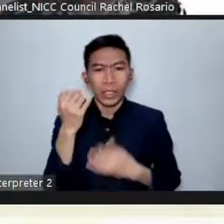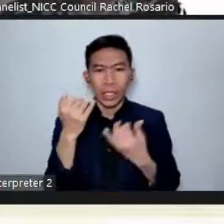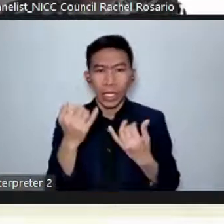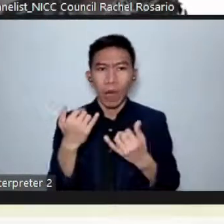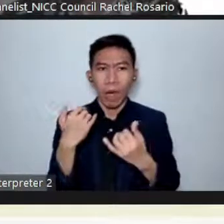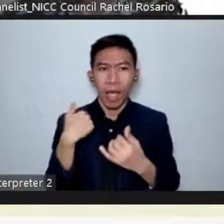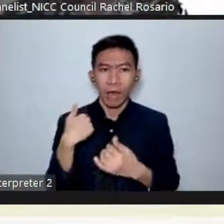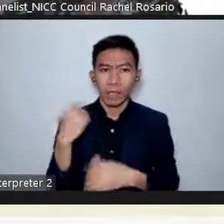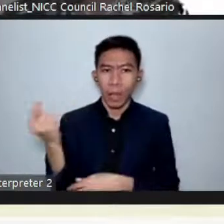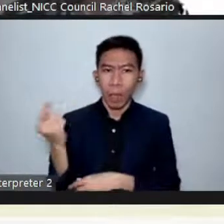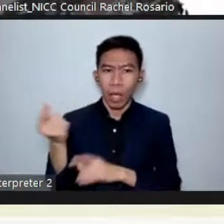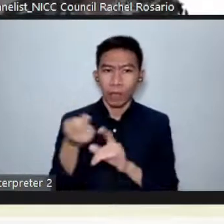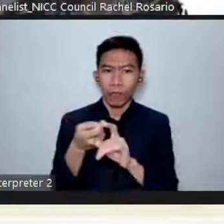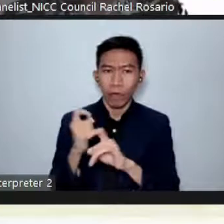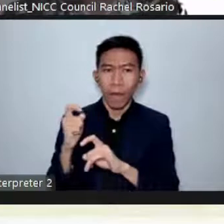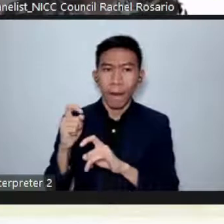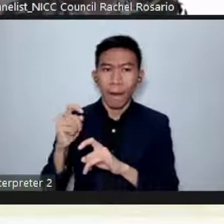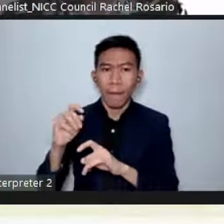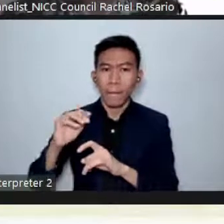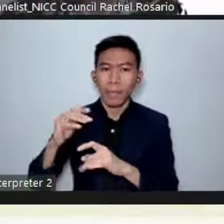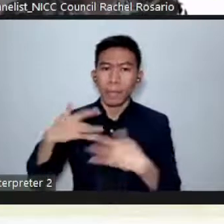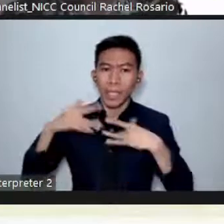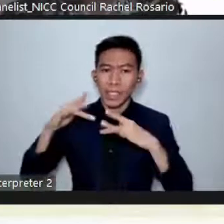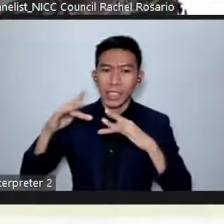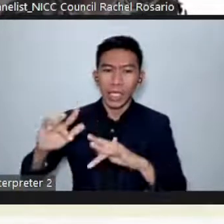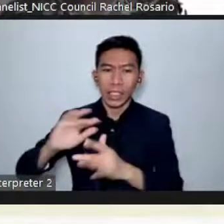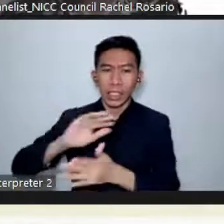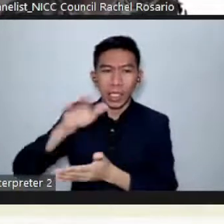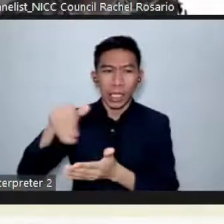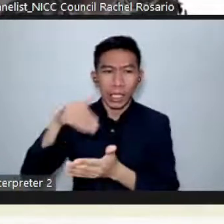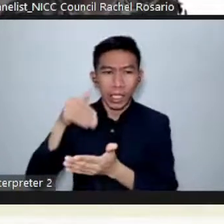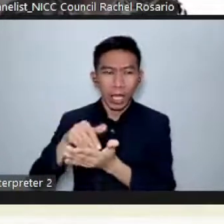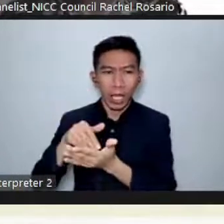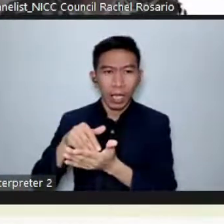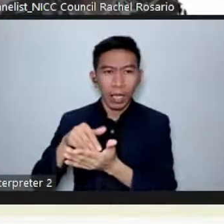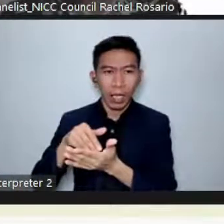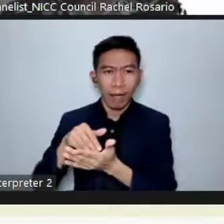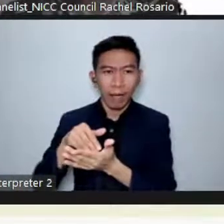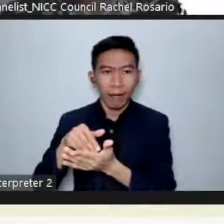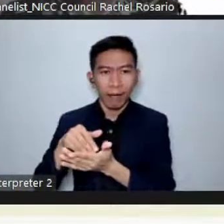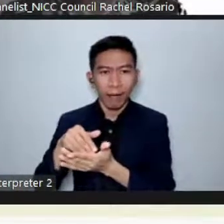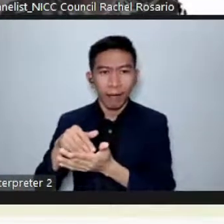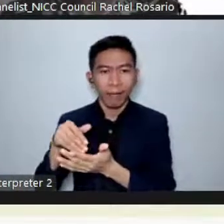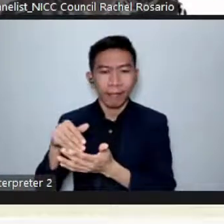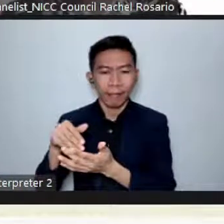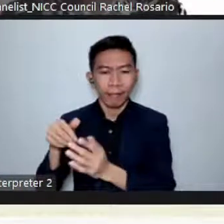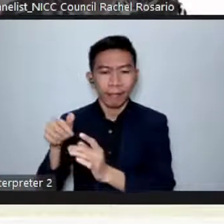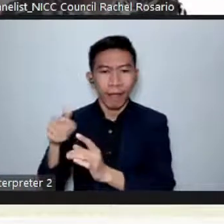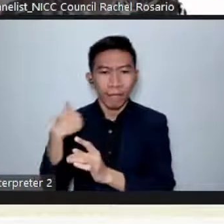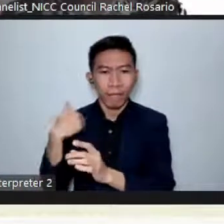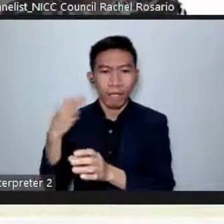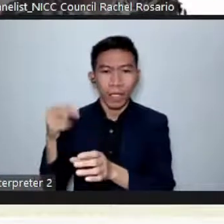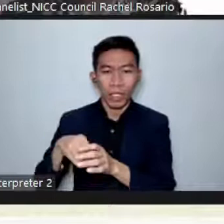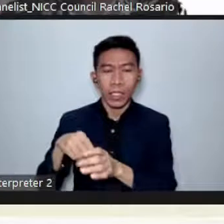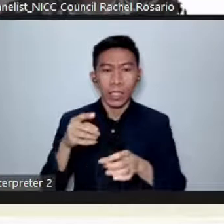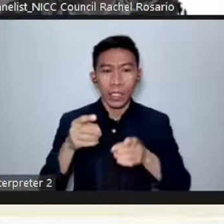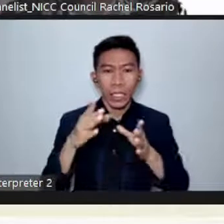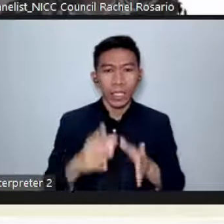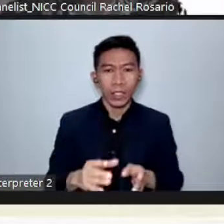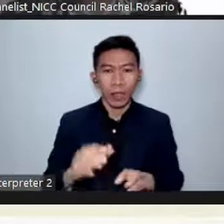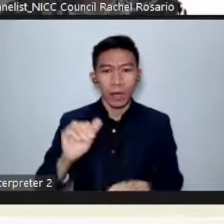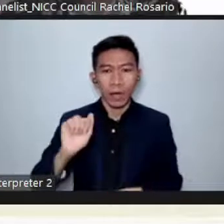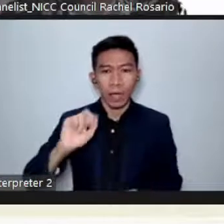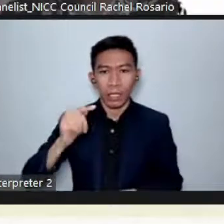someone from the Malasakit Center themselves. We have Director Angeline Del